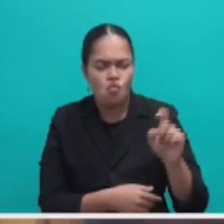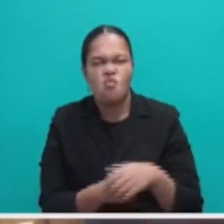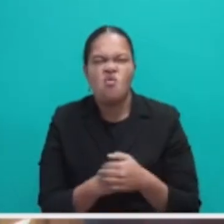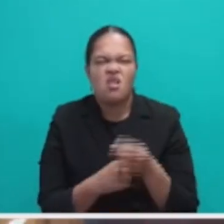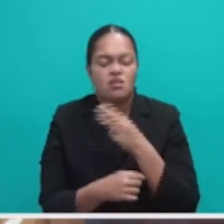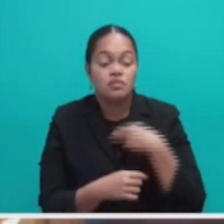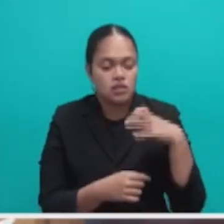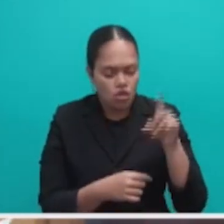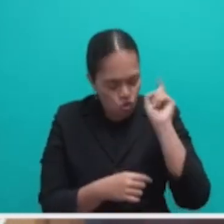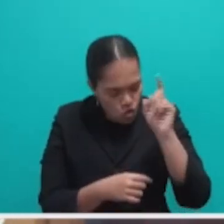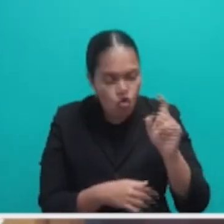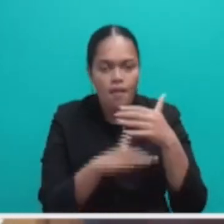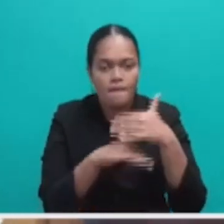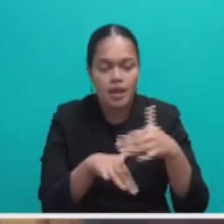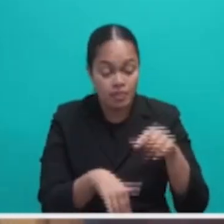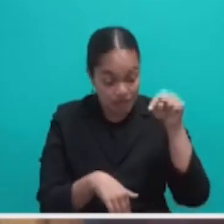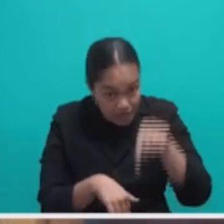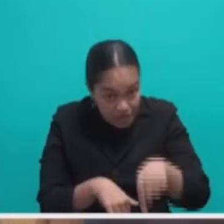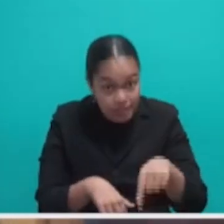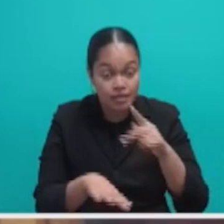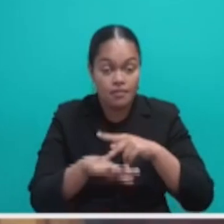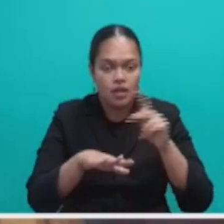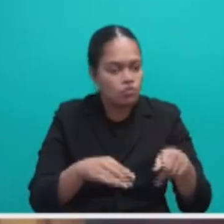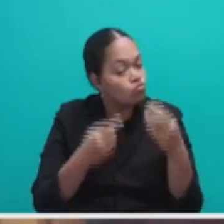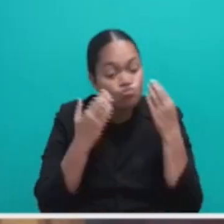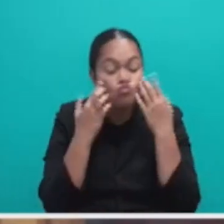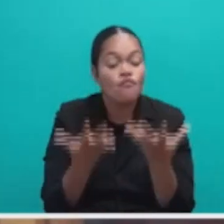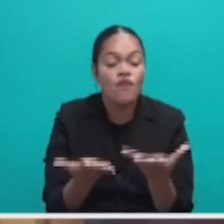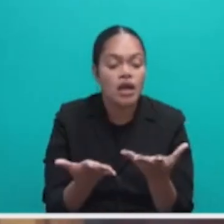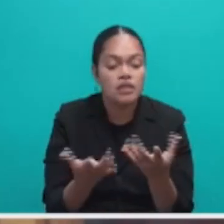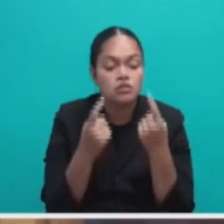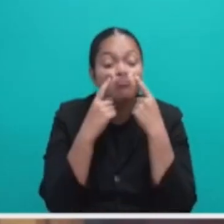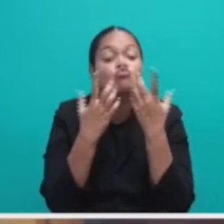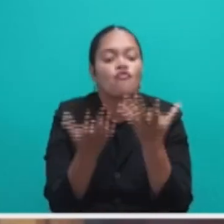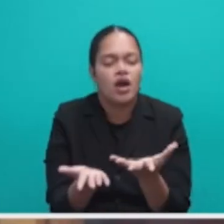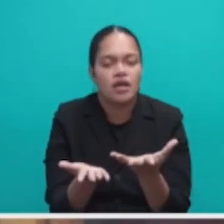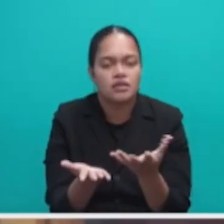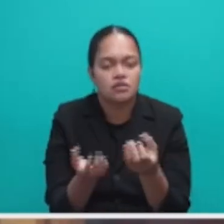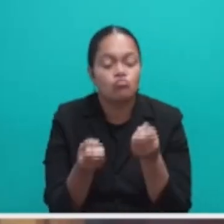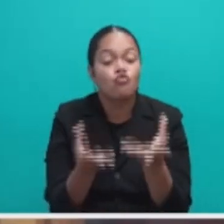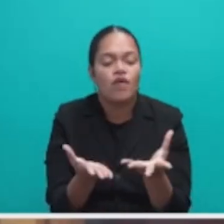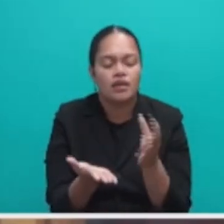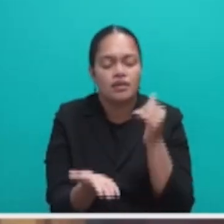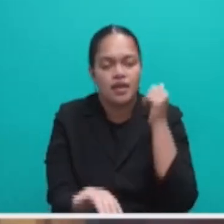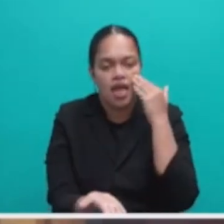call on him again in this chamber to provide evidence to justify his claim.